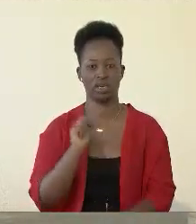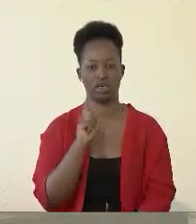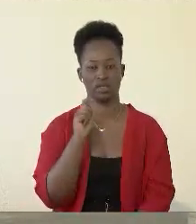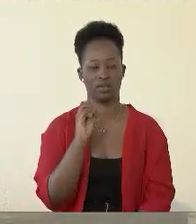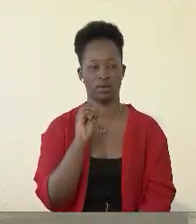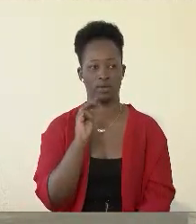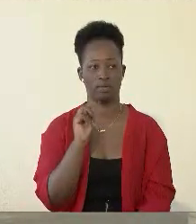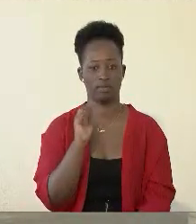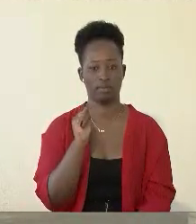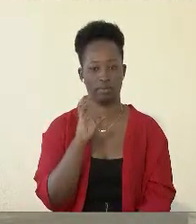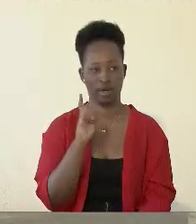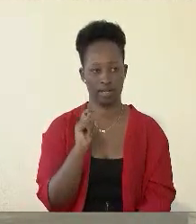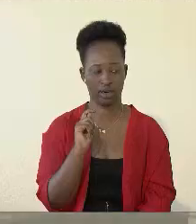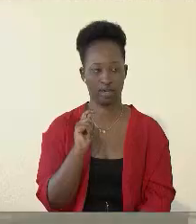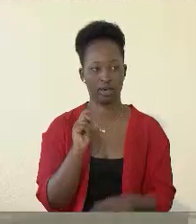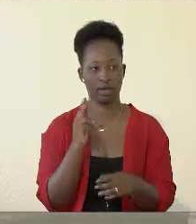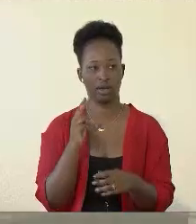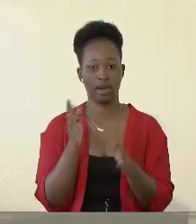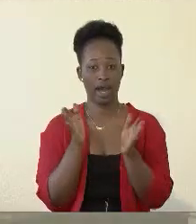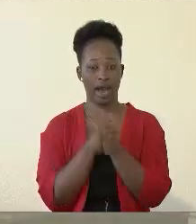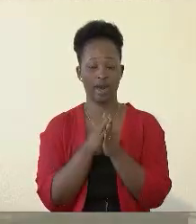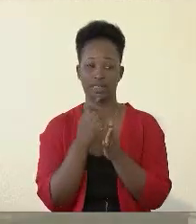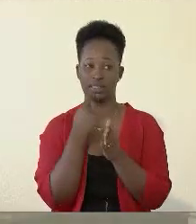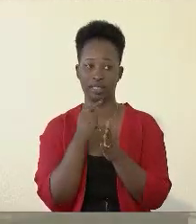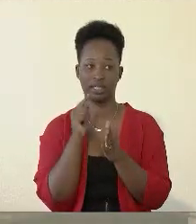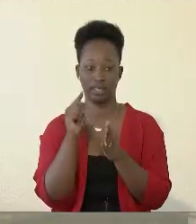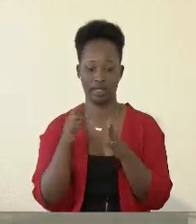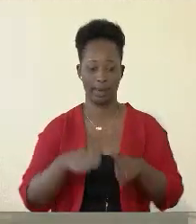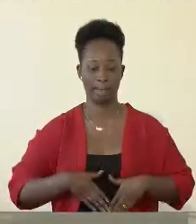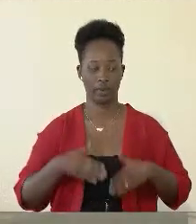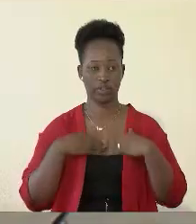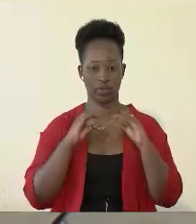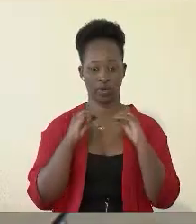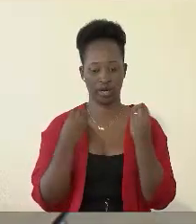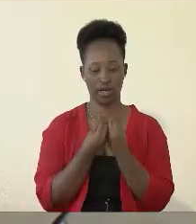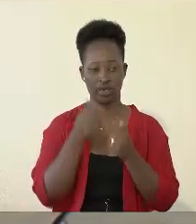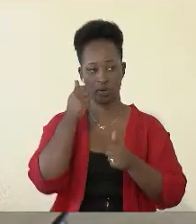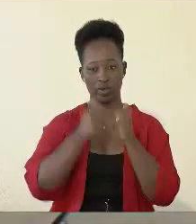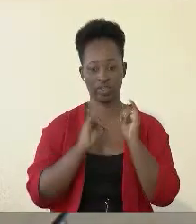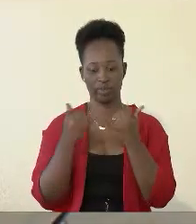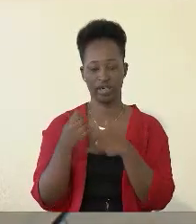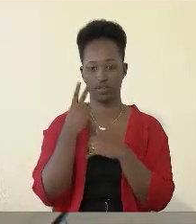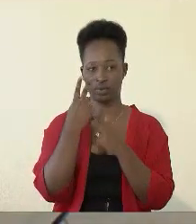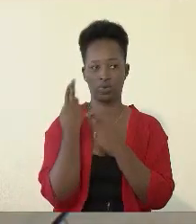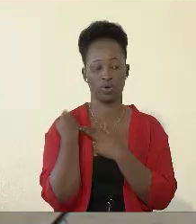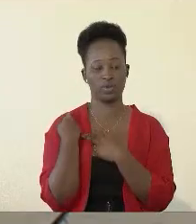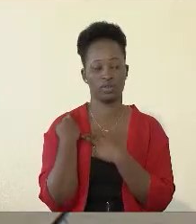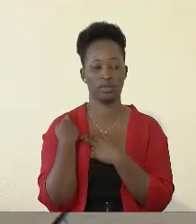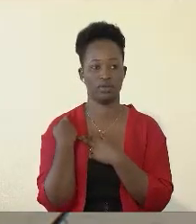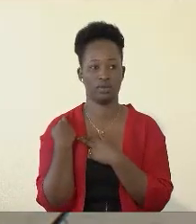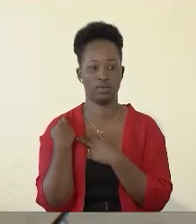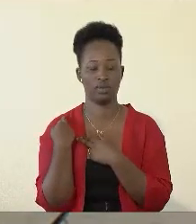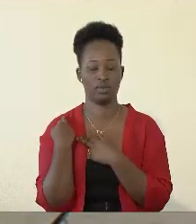I said the pancreas is a body organ which plays 2 roles. Secretion of